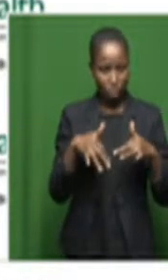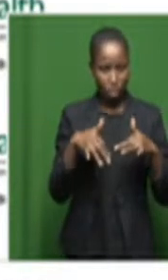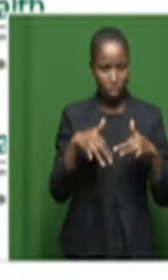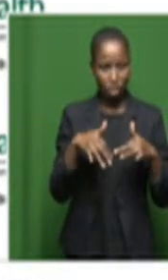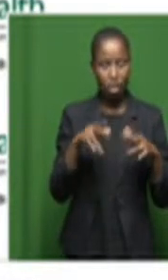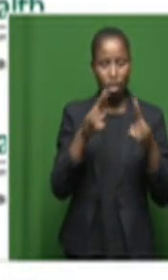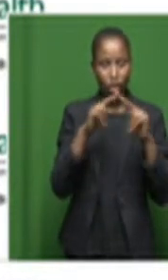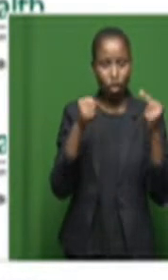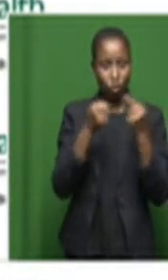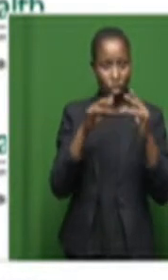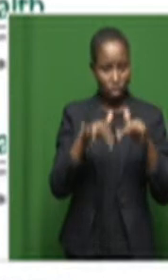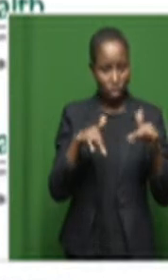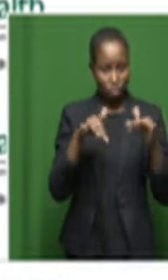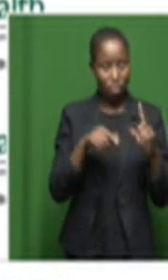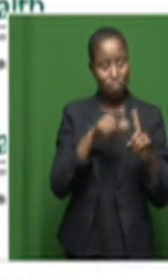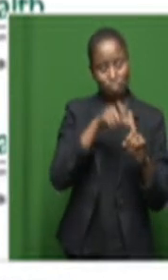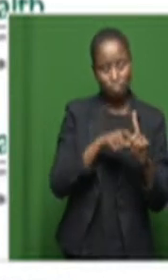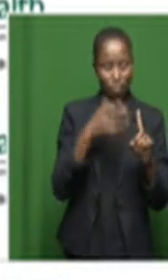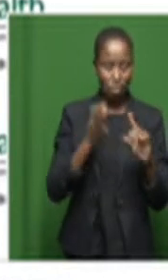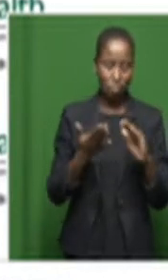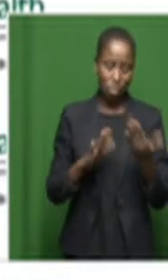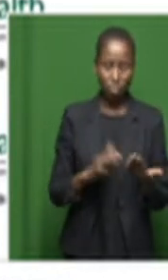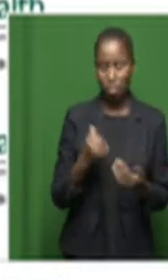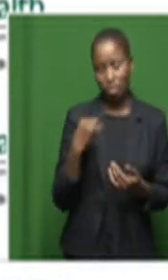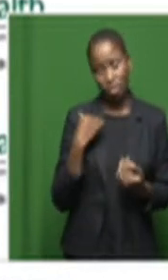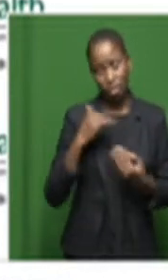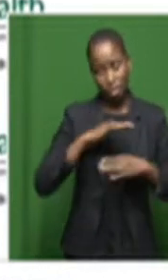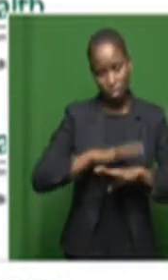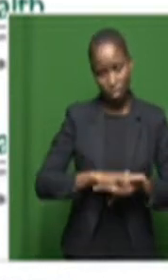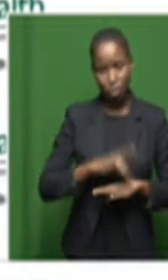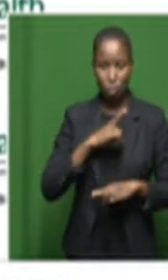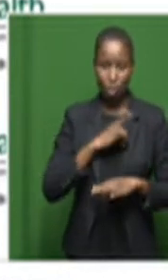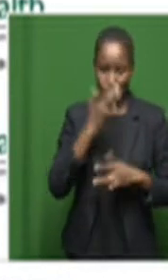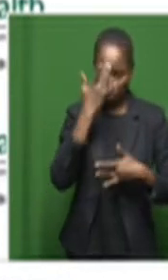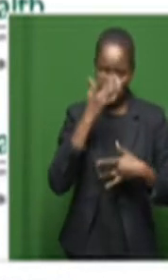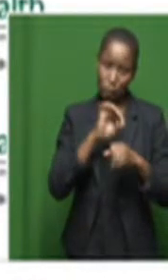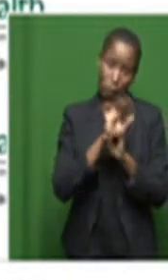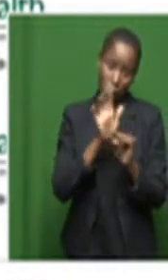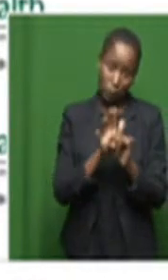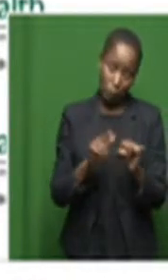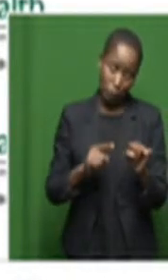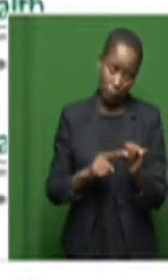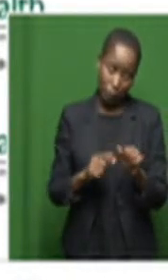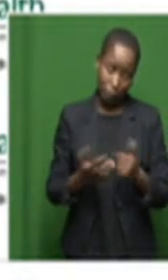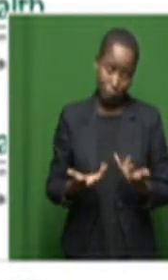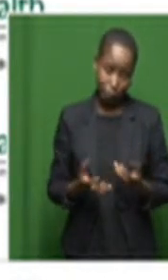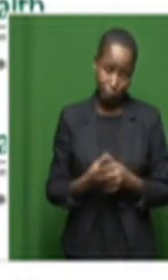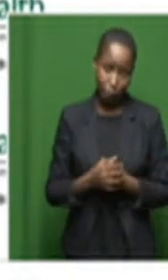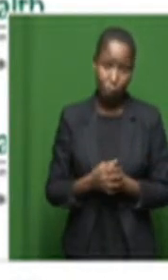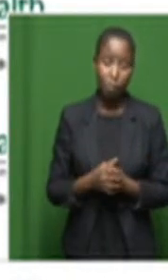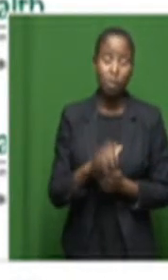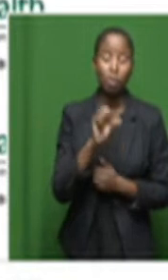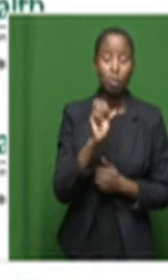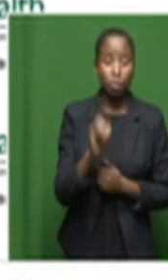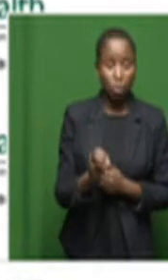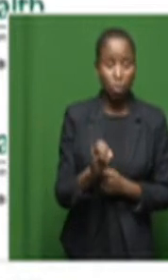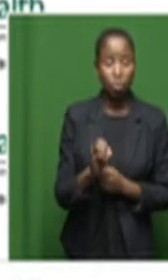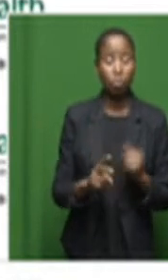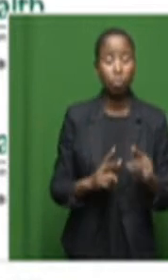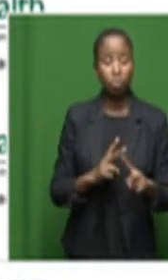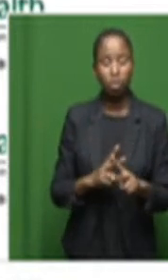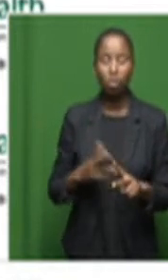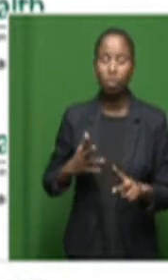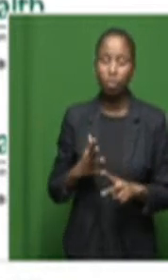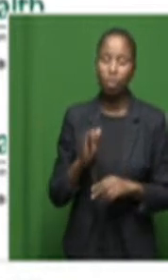of Provinces, passed away last night from COVID-19 complications. So this is, again, just a